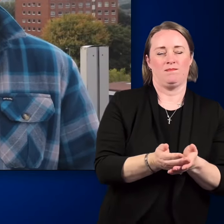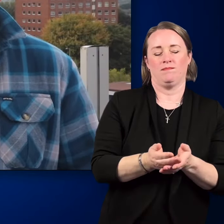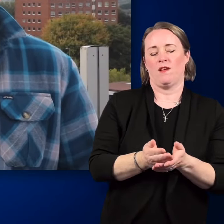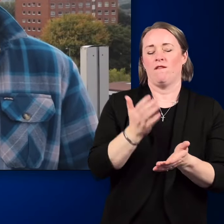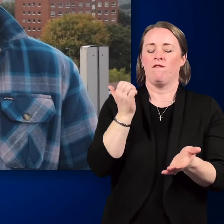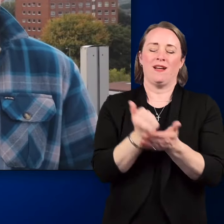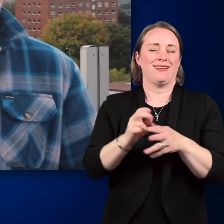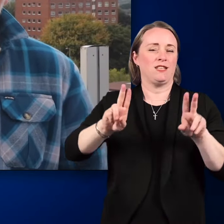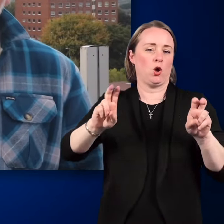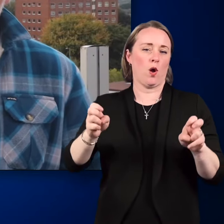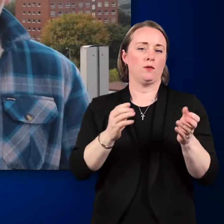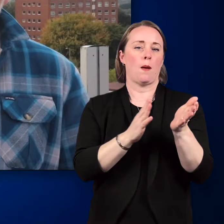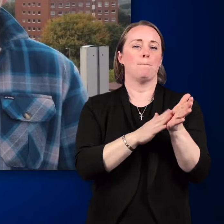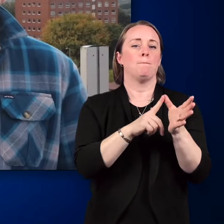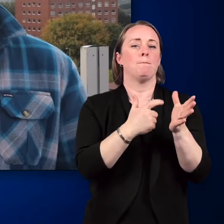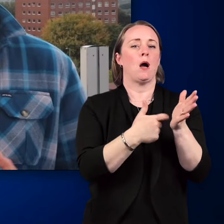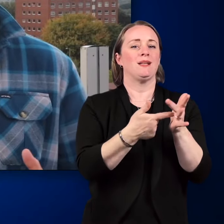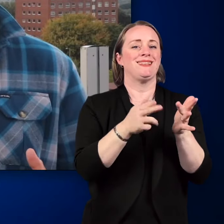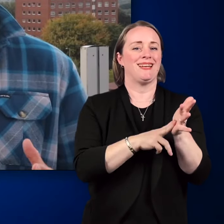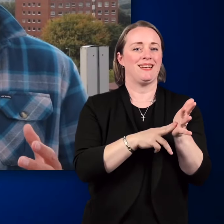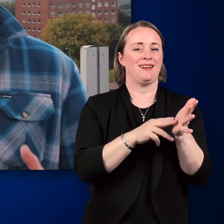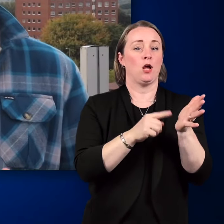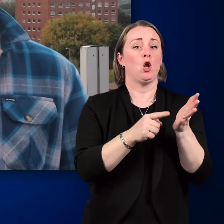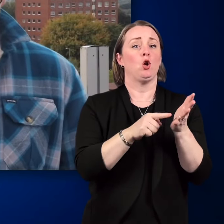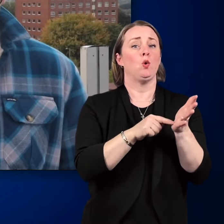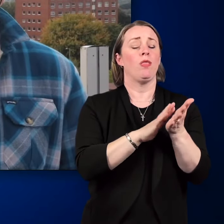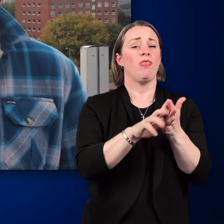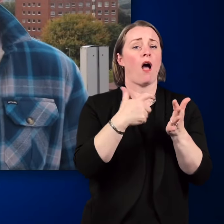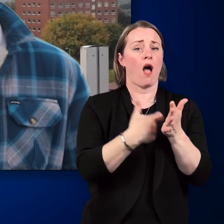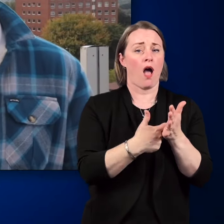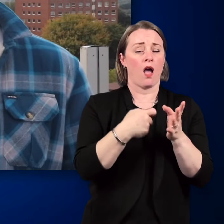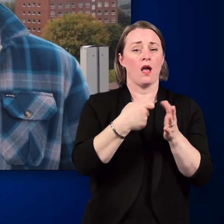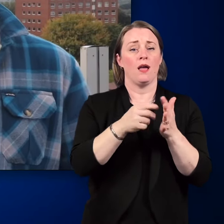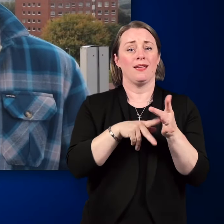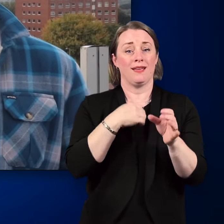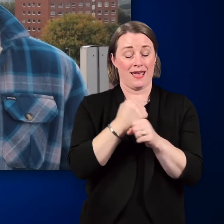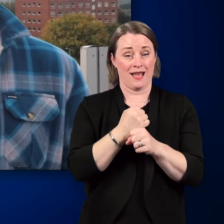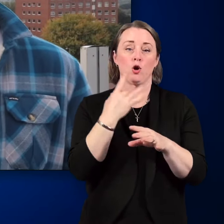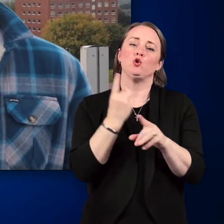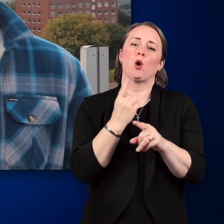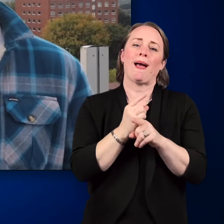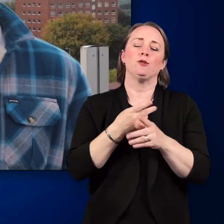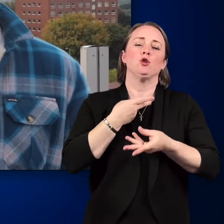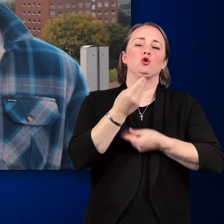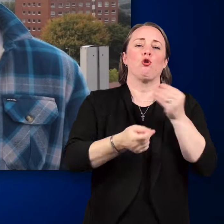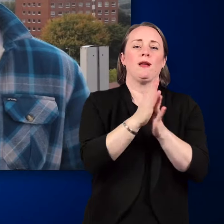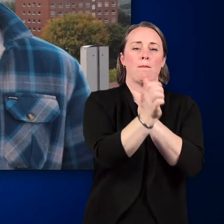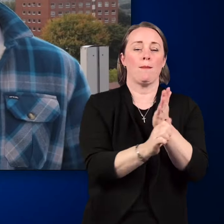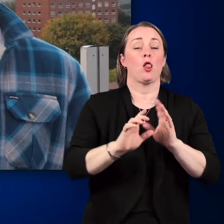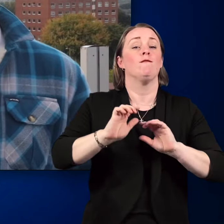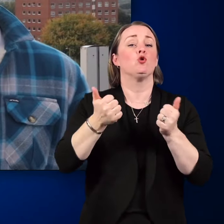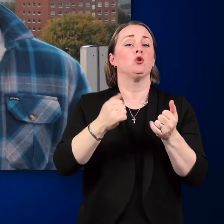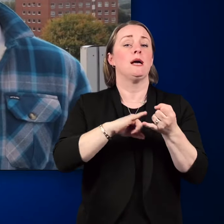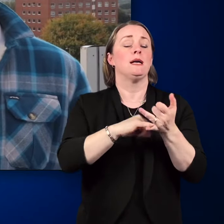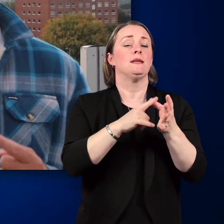Luther King. He looks at the story of the Good Samaritan and he says, Christians effectively are really good